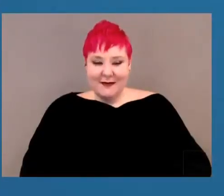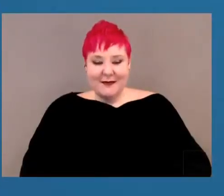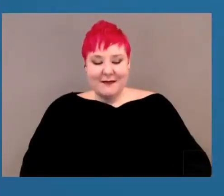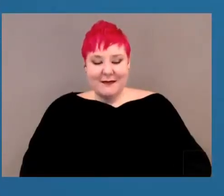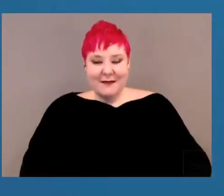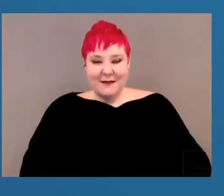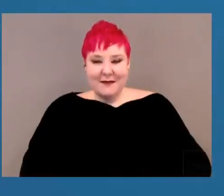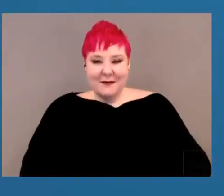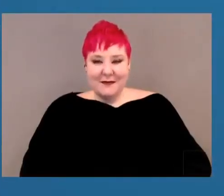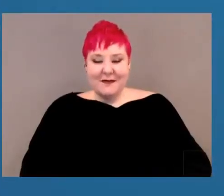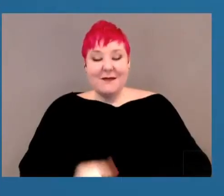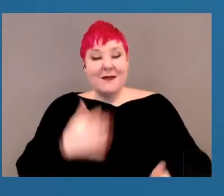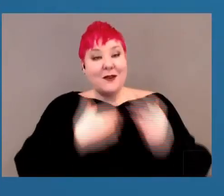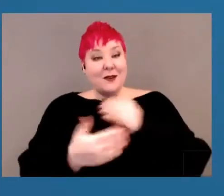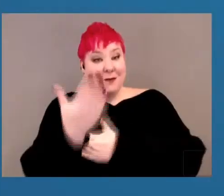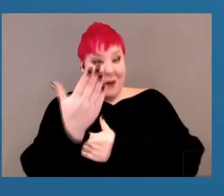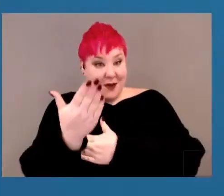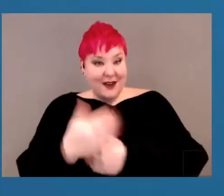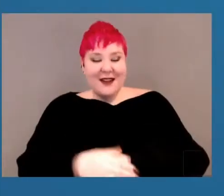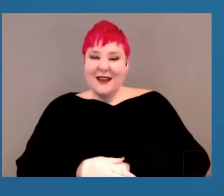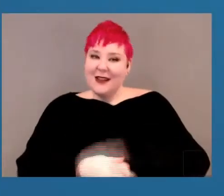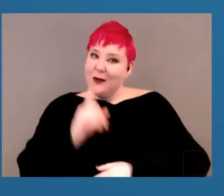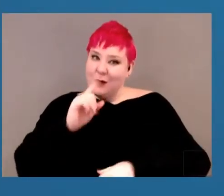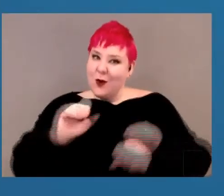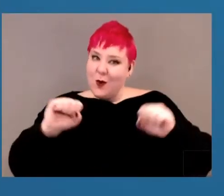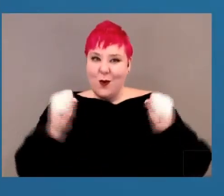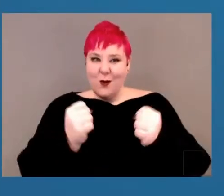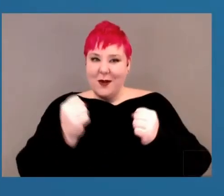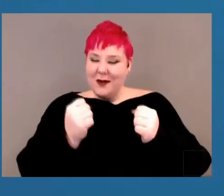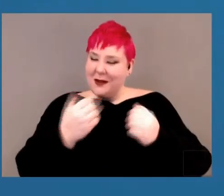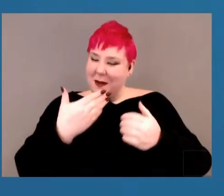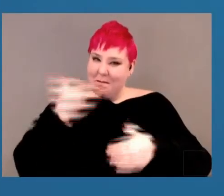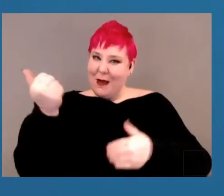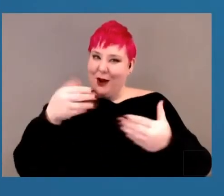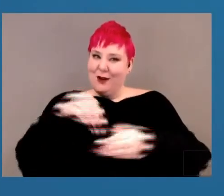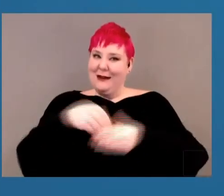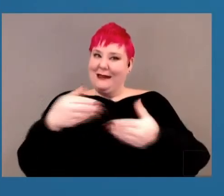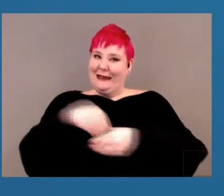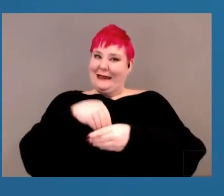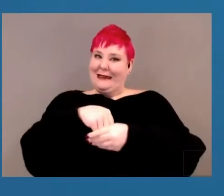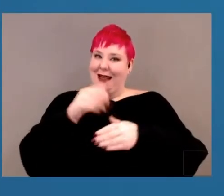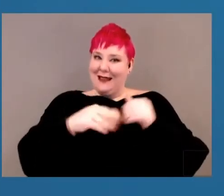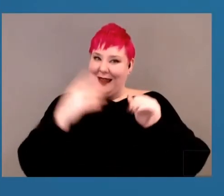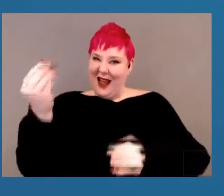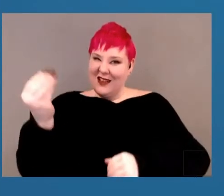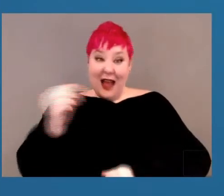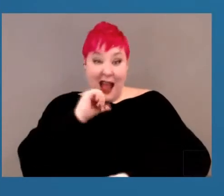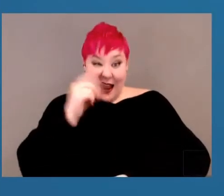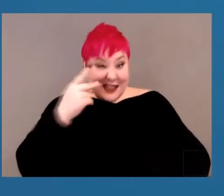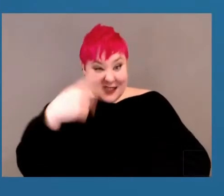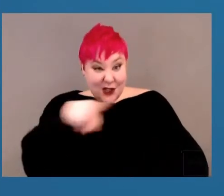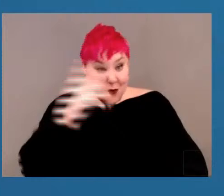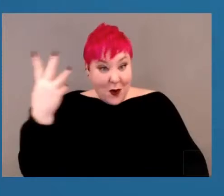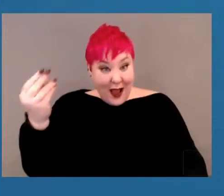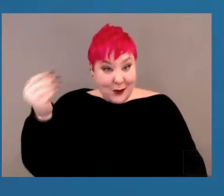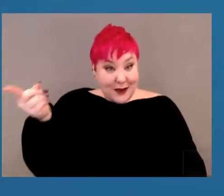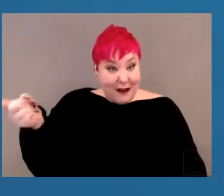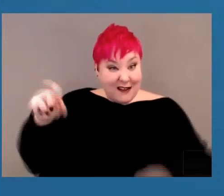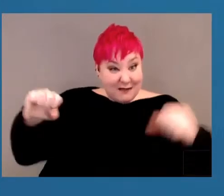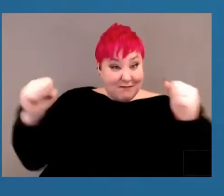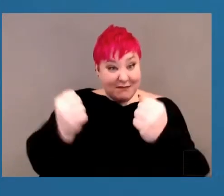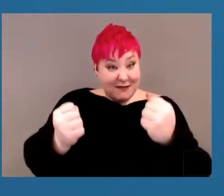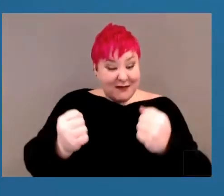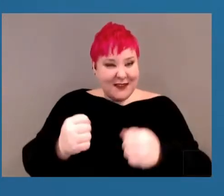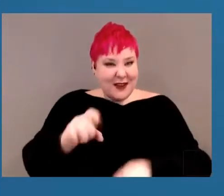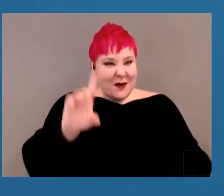Good morning, everyone. It's a lot warmer in here than it was outside. Didn't see all of you out there with 8-degree